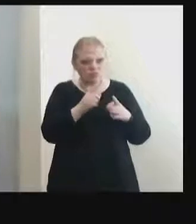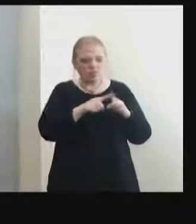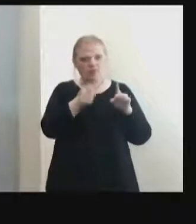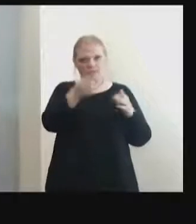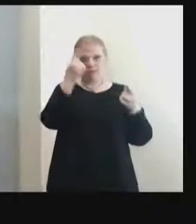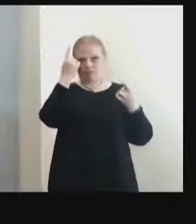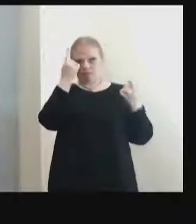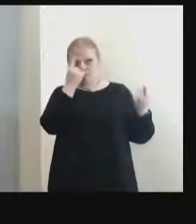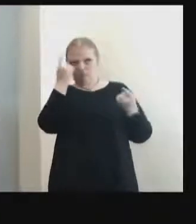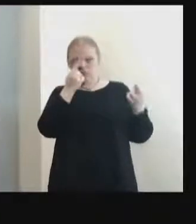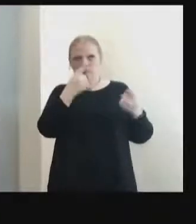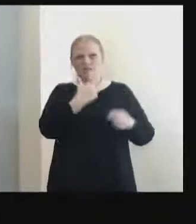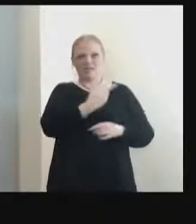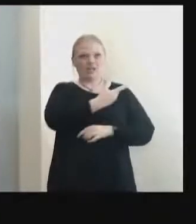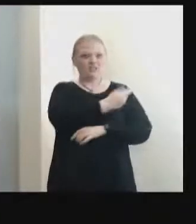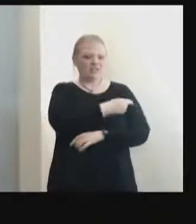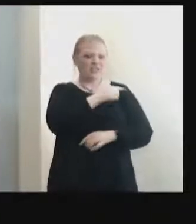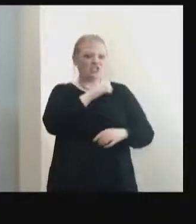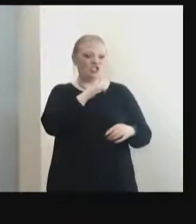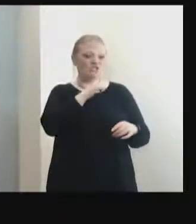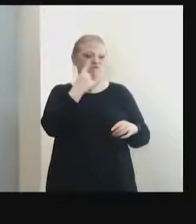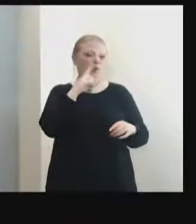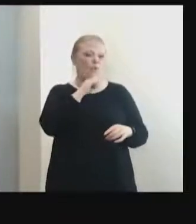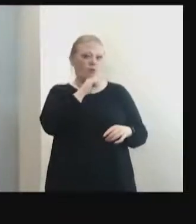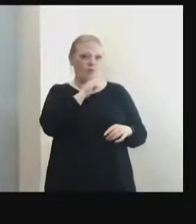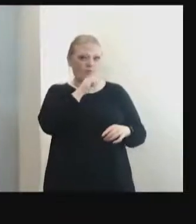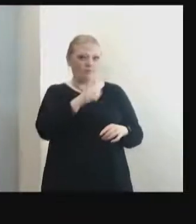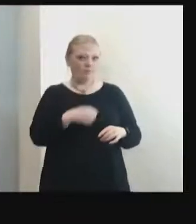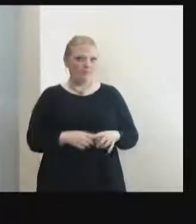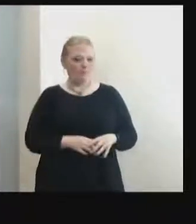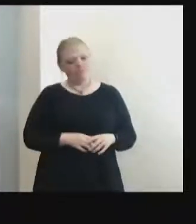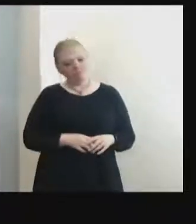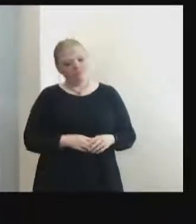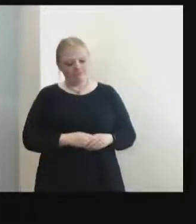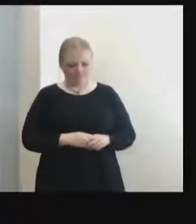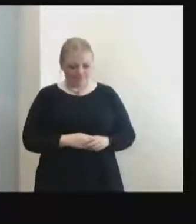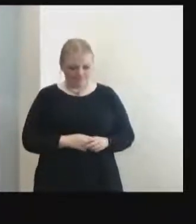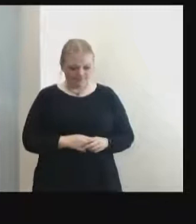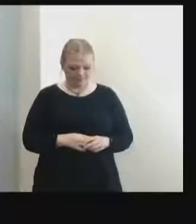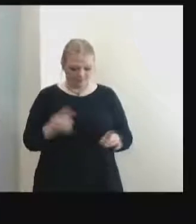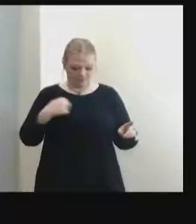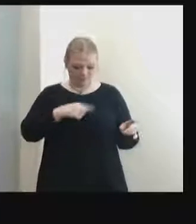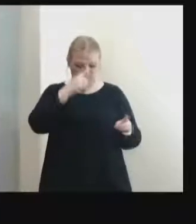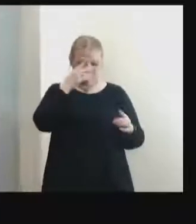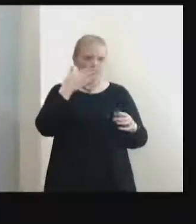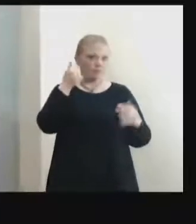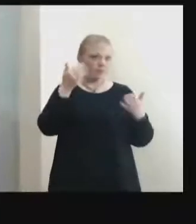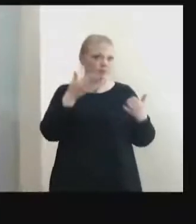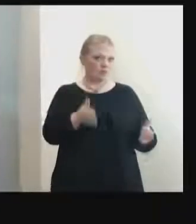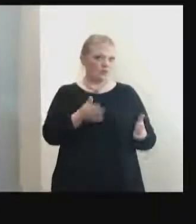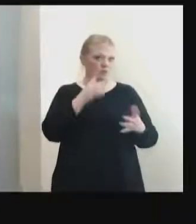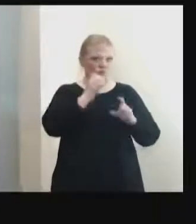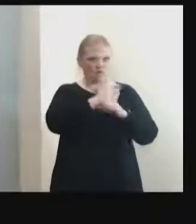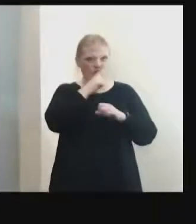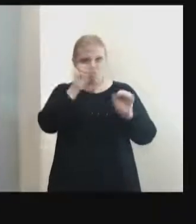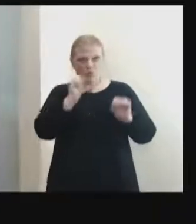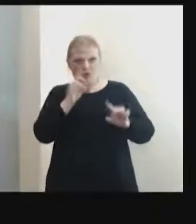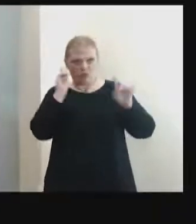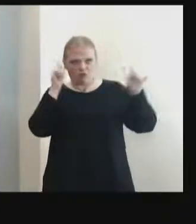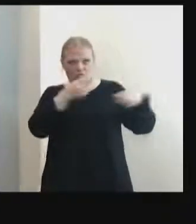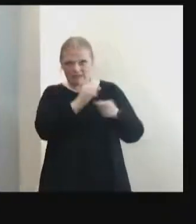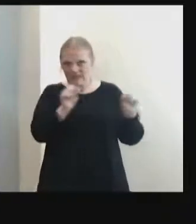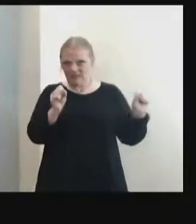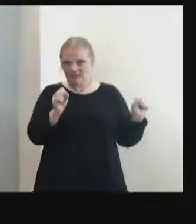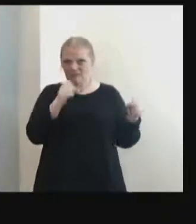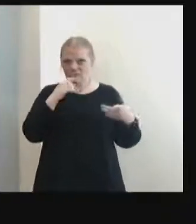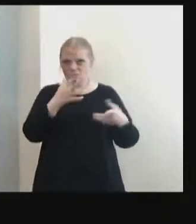considering vaccination proms. But we think the best way to ensure that somebody can go there and it's a safe thing is